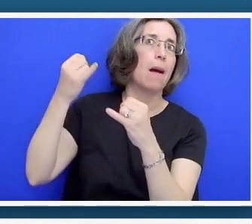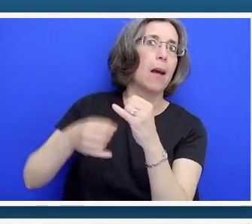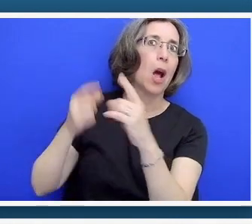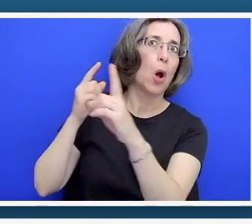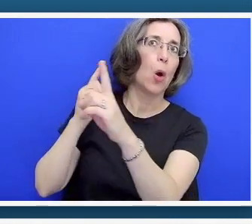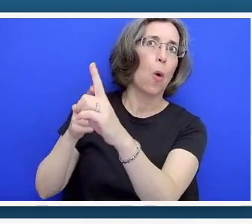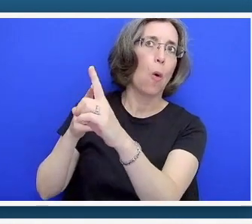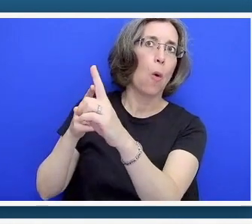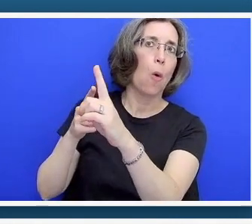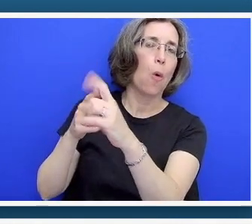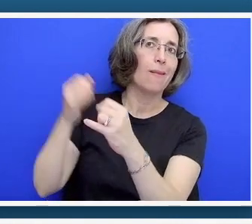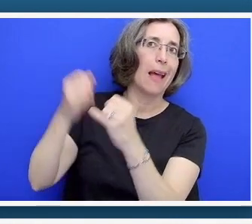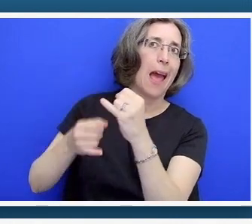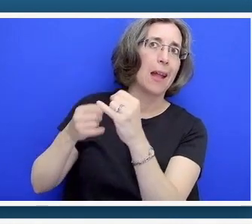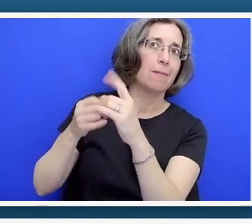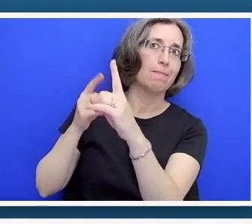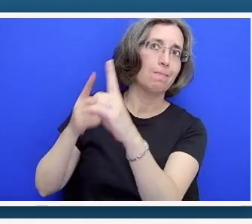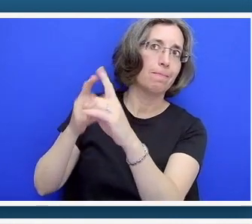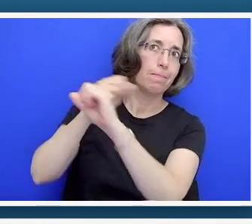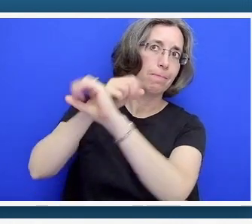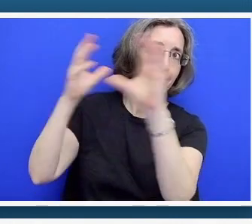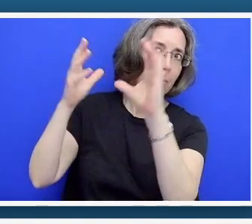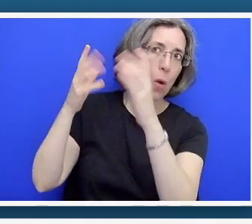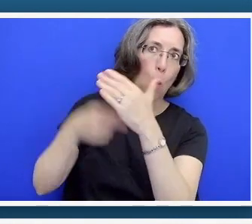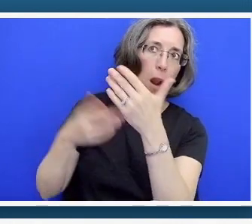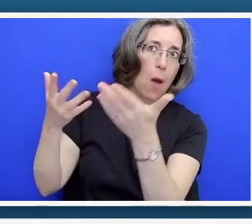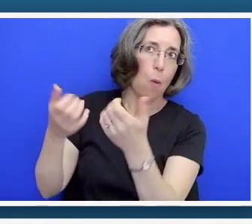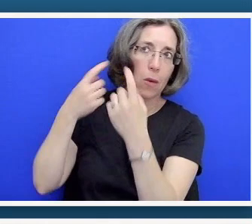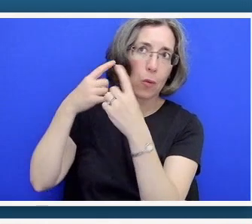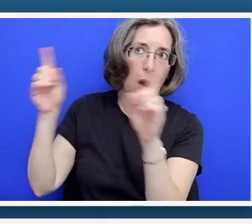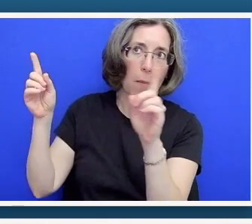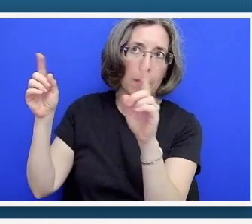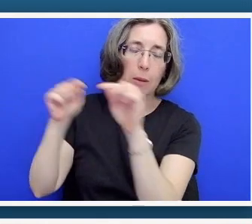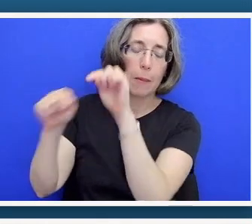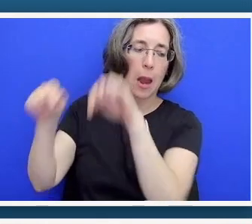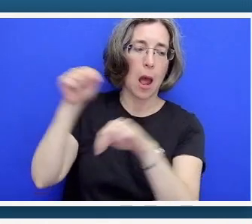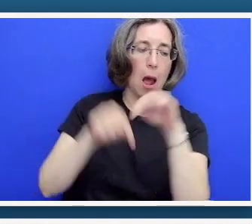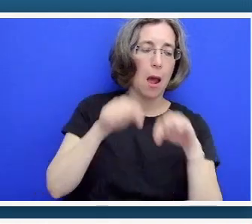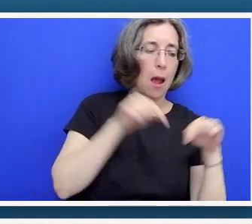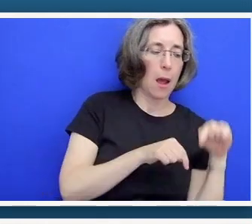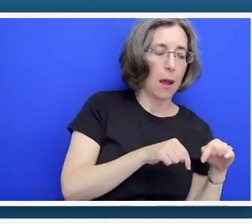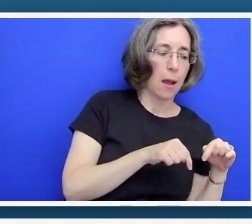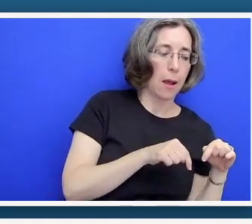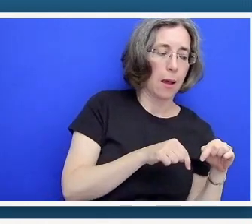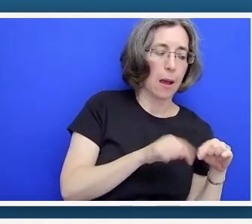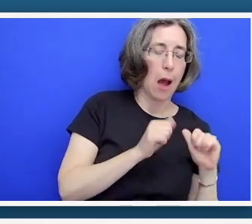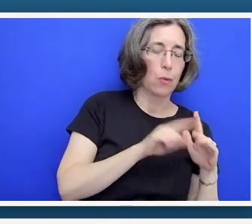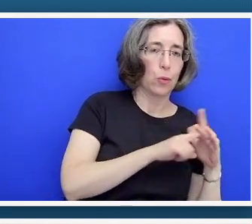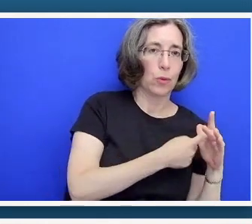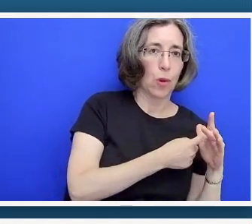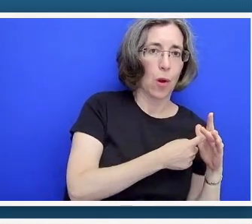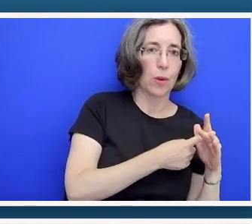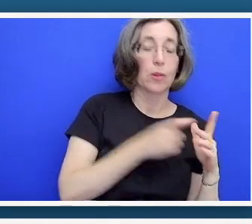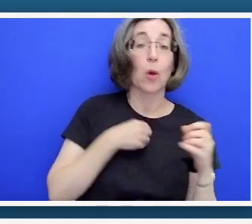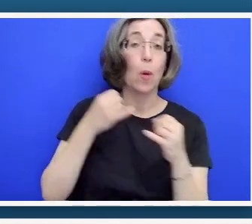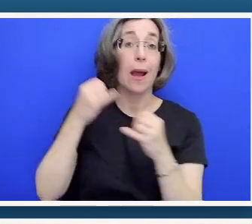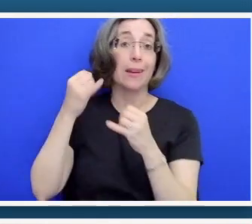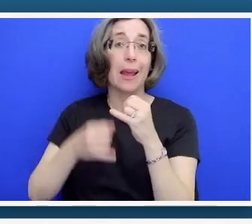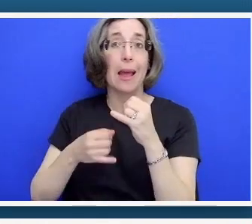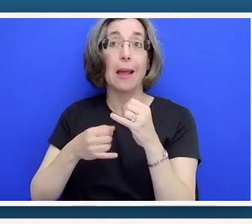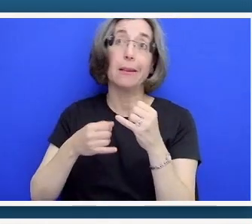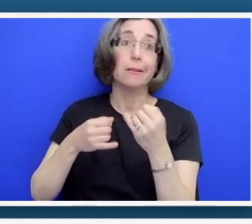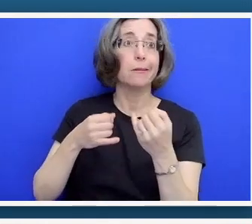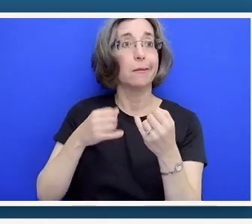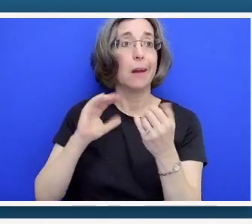the end of our study of the Second Amendment, what do I want students to do? I don't want to just list off facts and